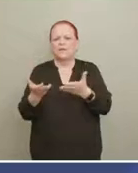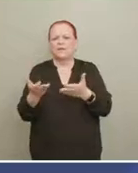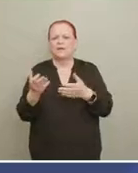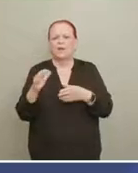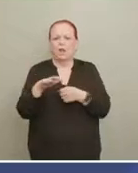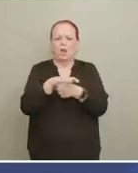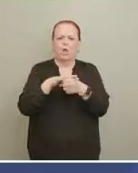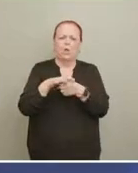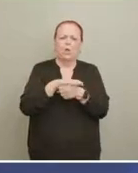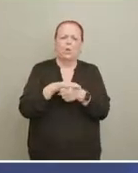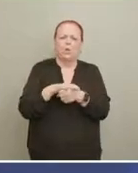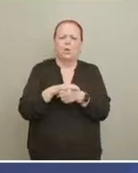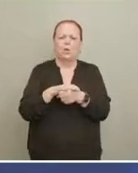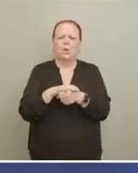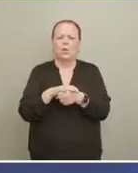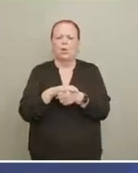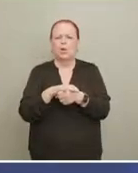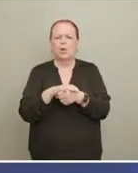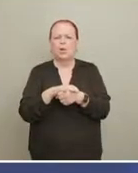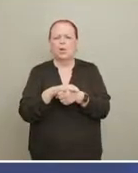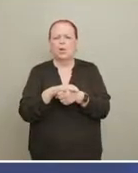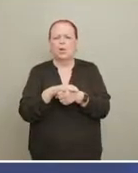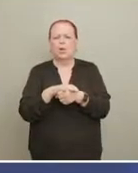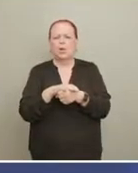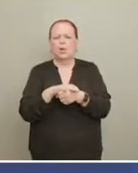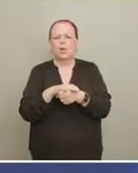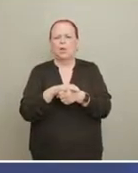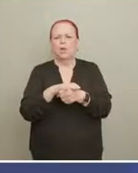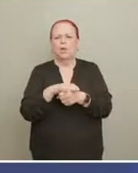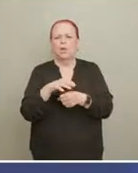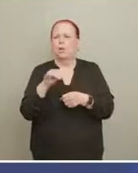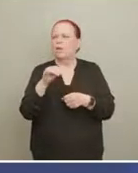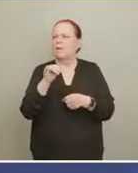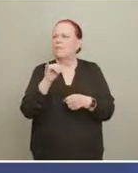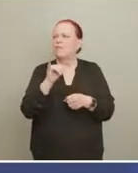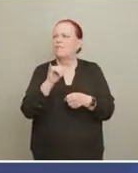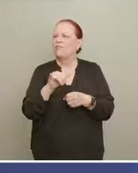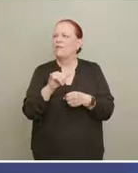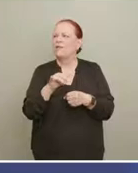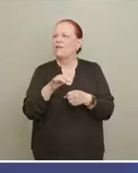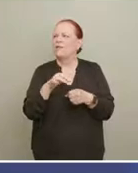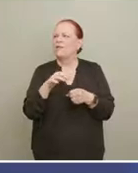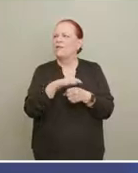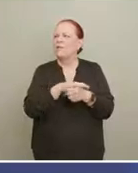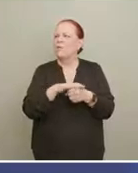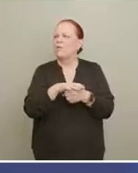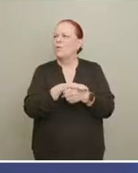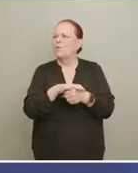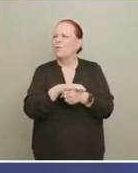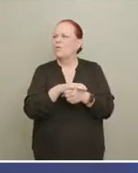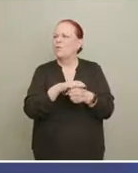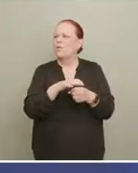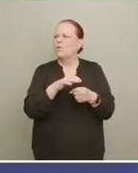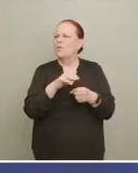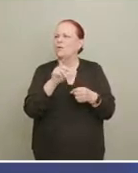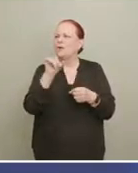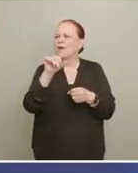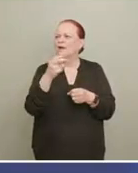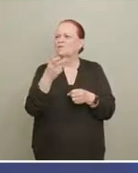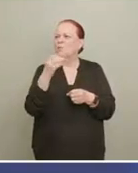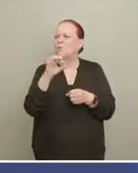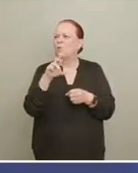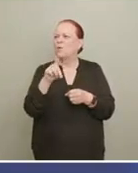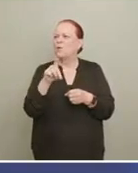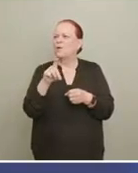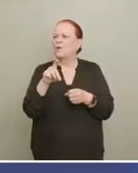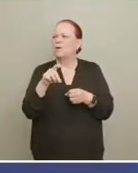to pretty much sunset the local jurisdiction dashboard. As you know, we talk about this. The dashboard